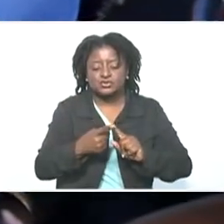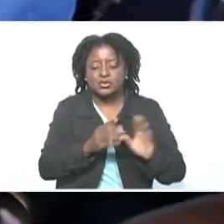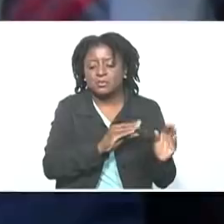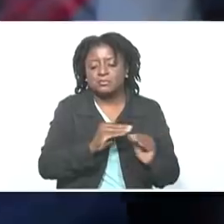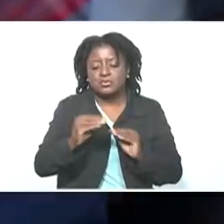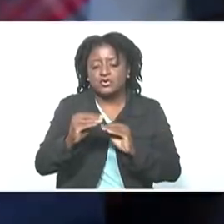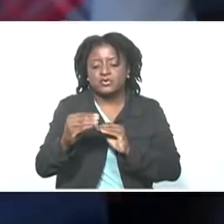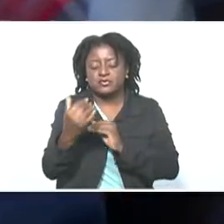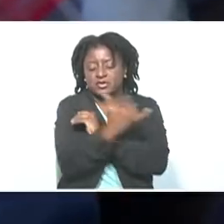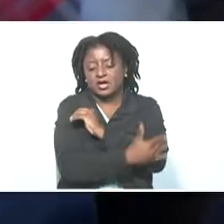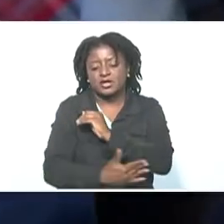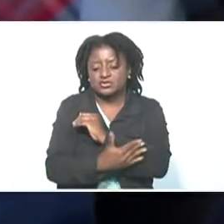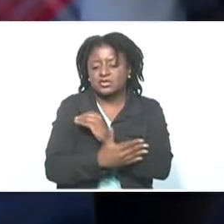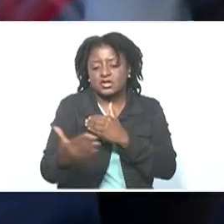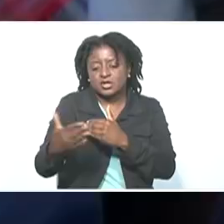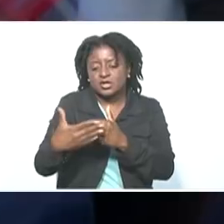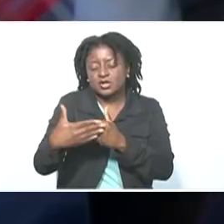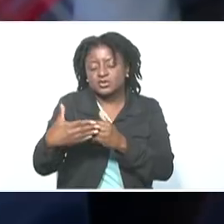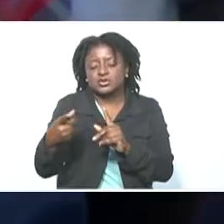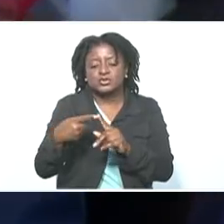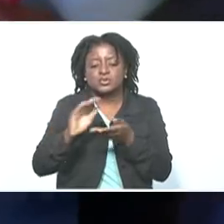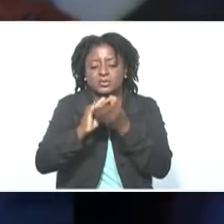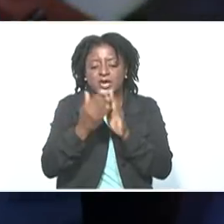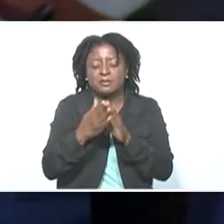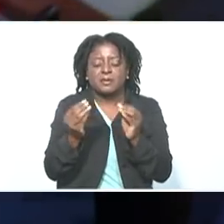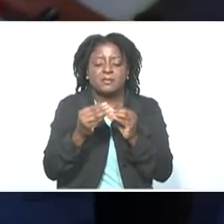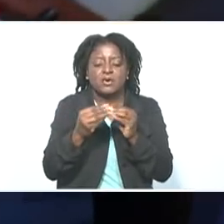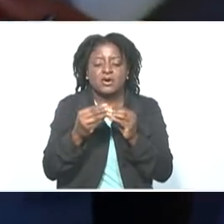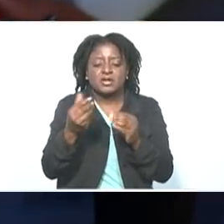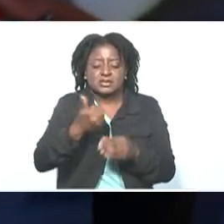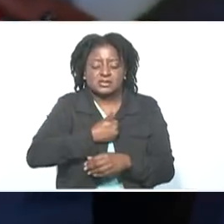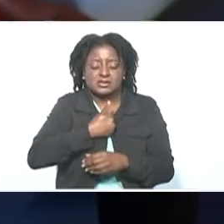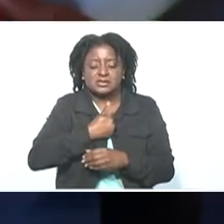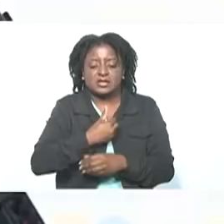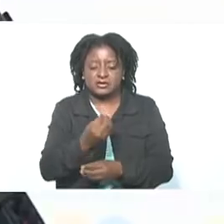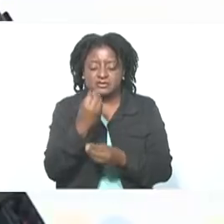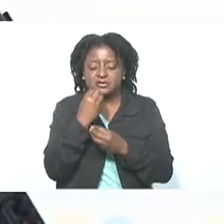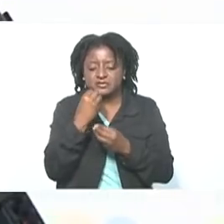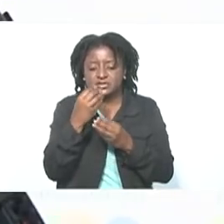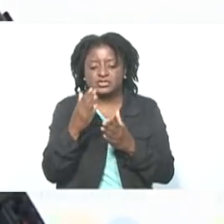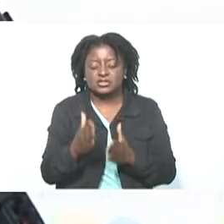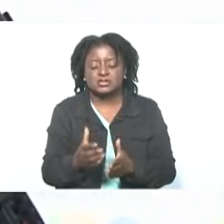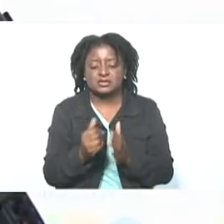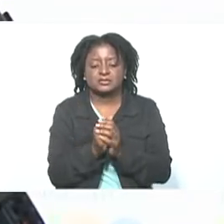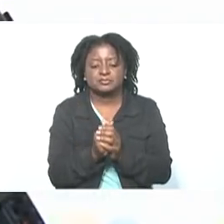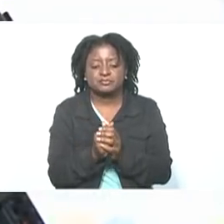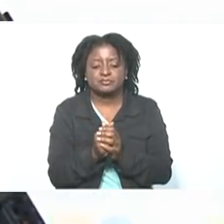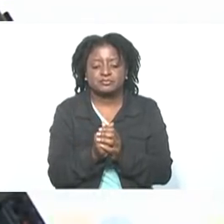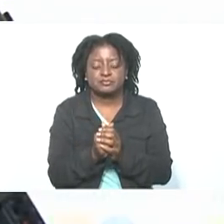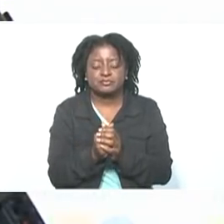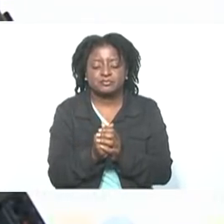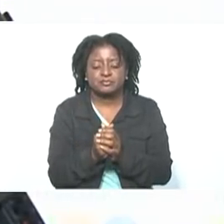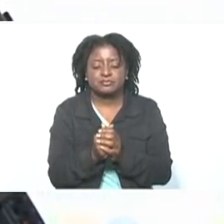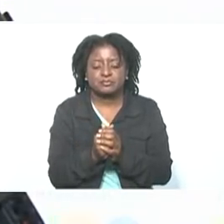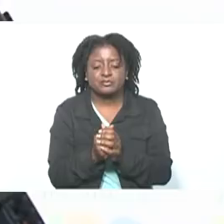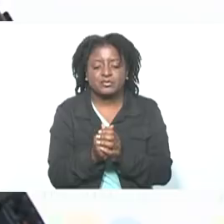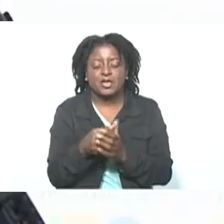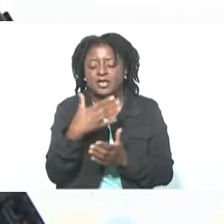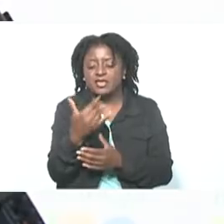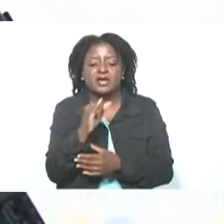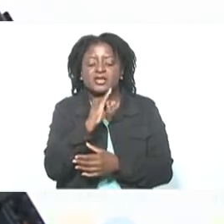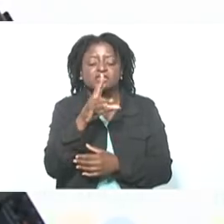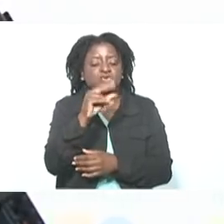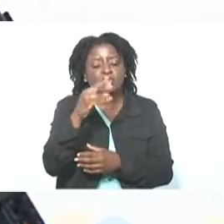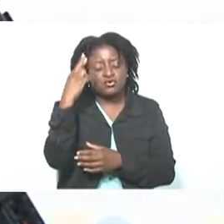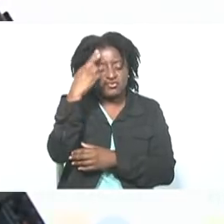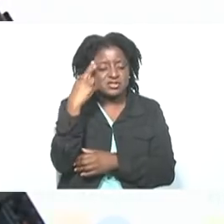more self-sufficient. Acting Prime Minister, the Honorable Peter Turnquest. There is no reason why we cannot follow the